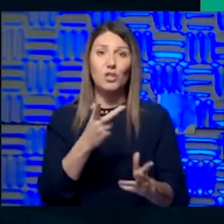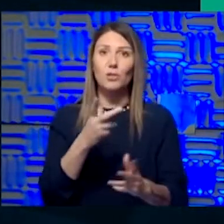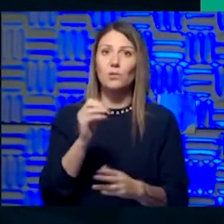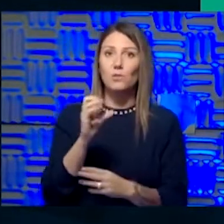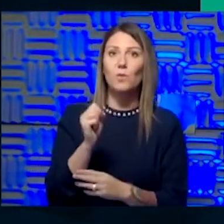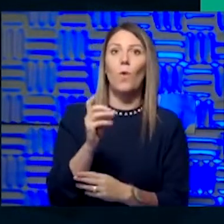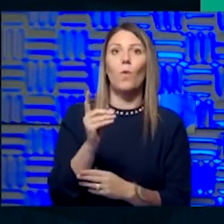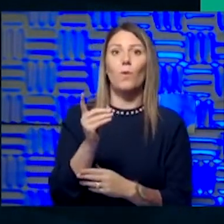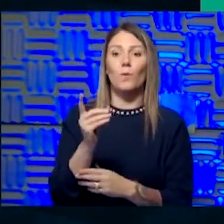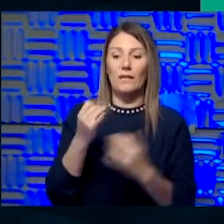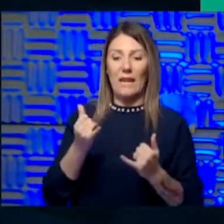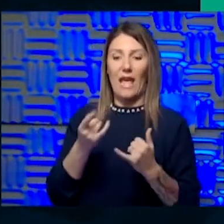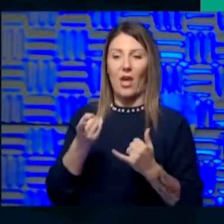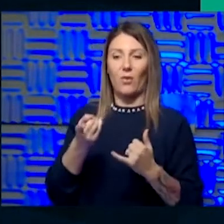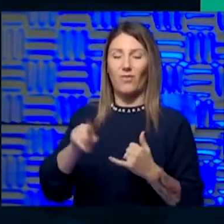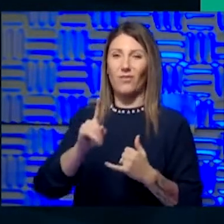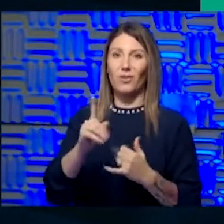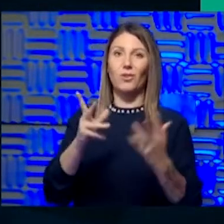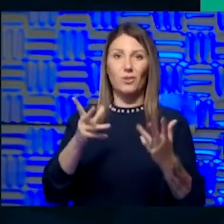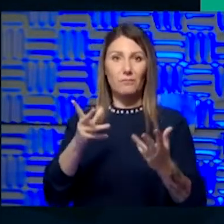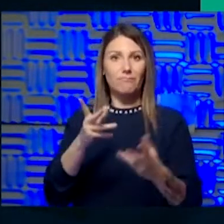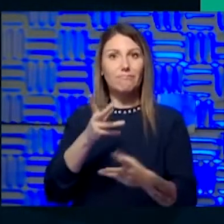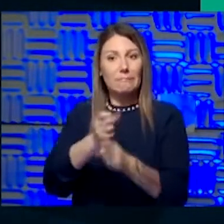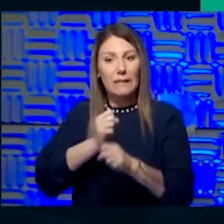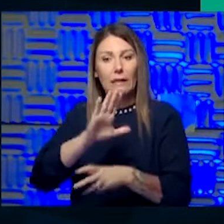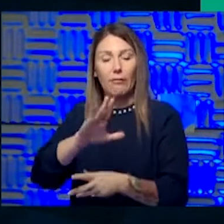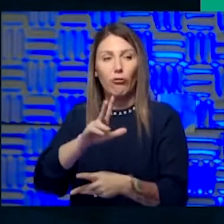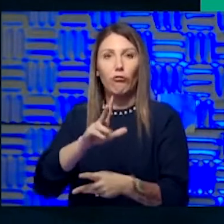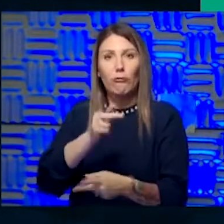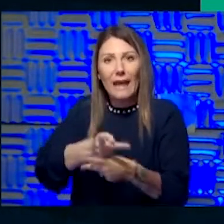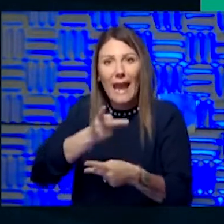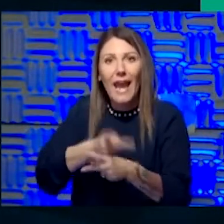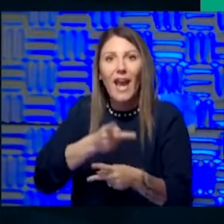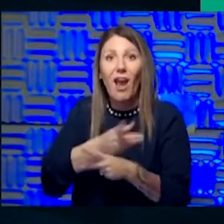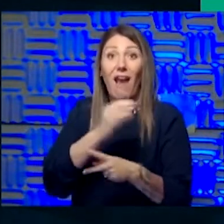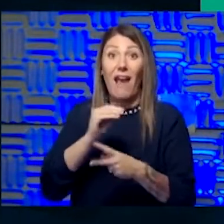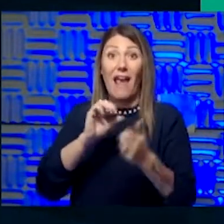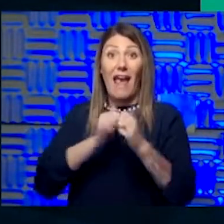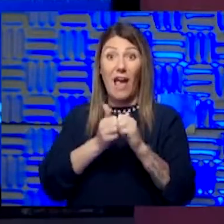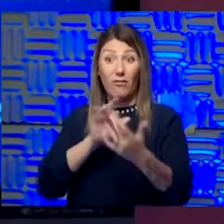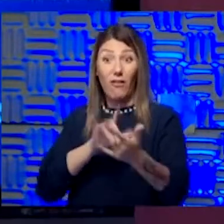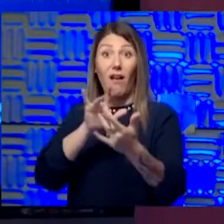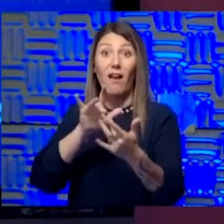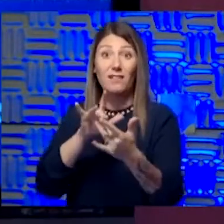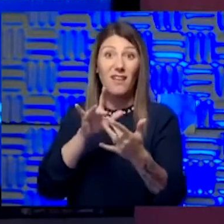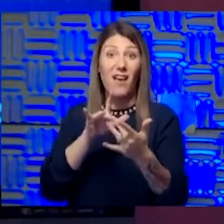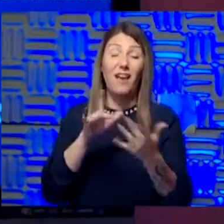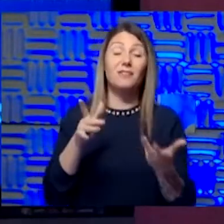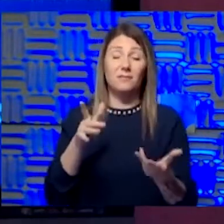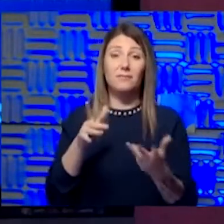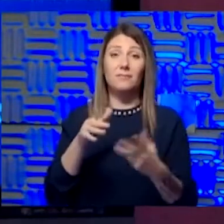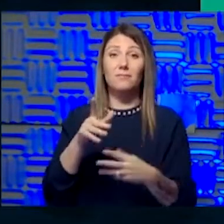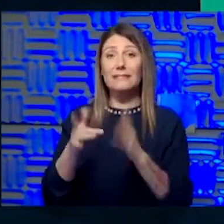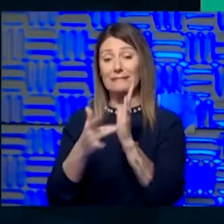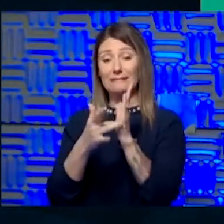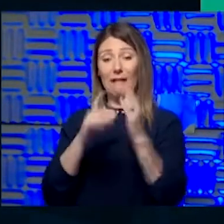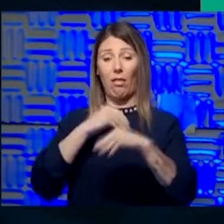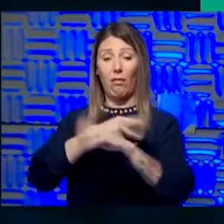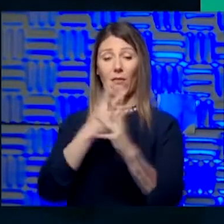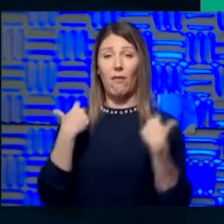and somehow trying to reach them. I think telehealth has helped quite a bit. And one other thing that we've been